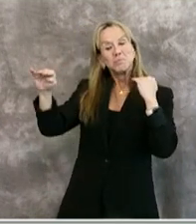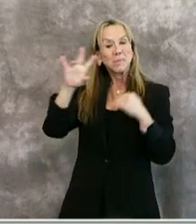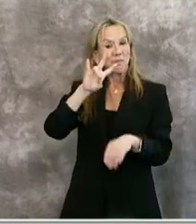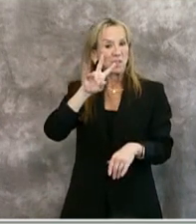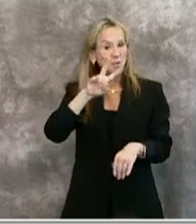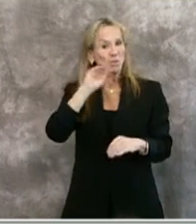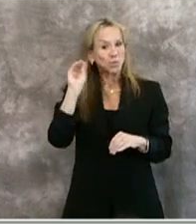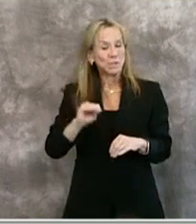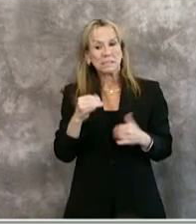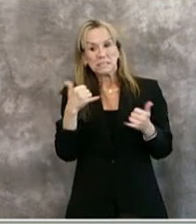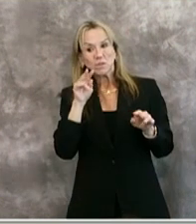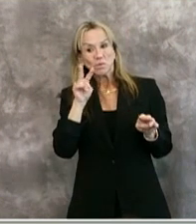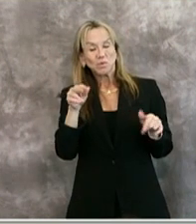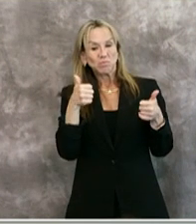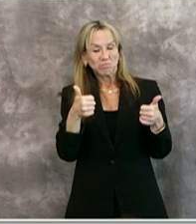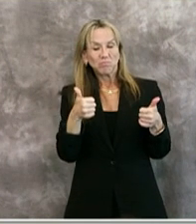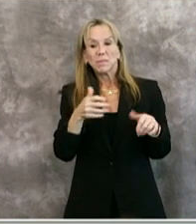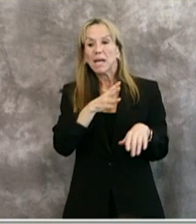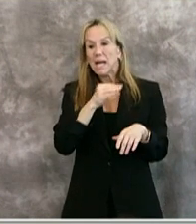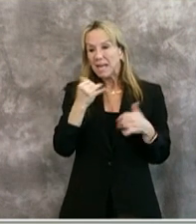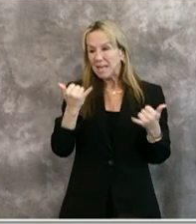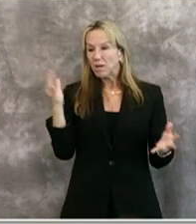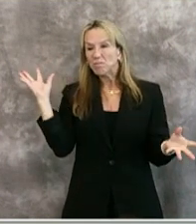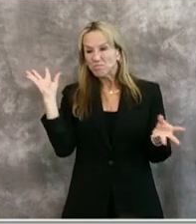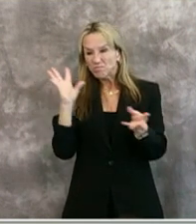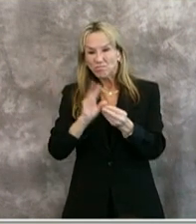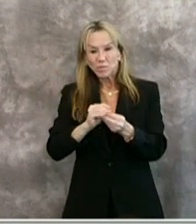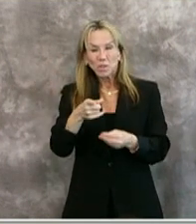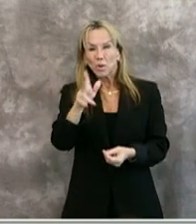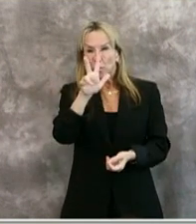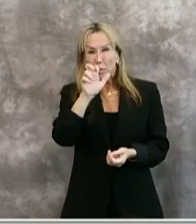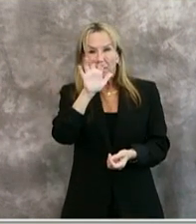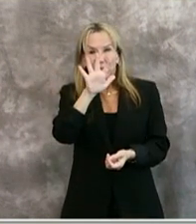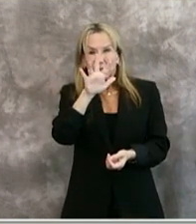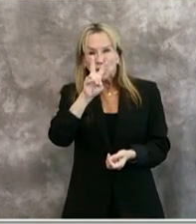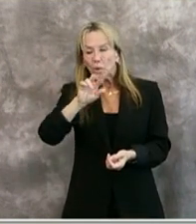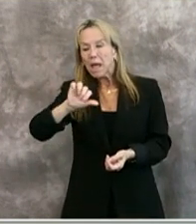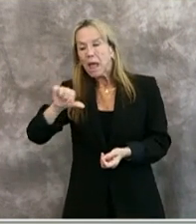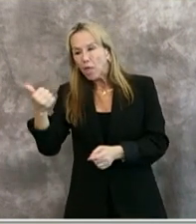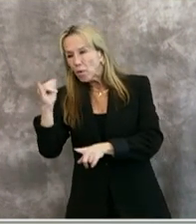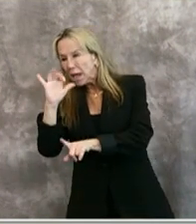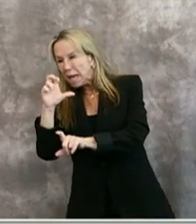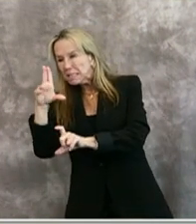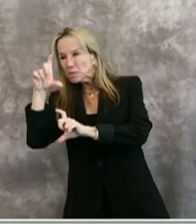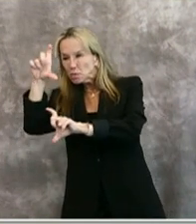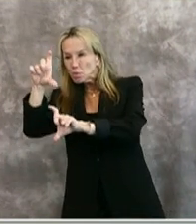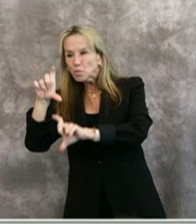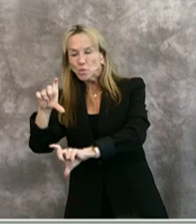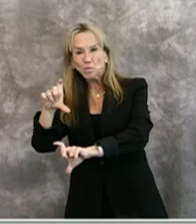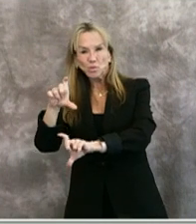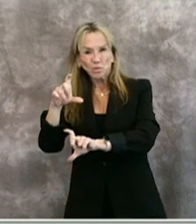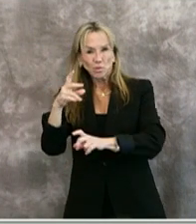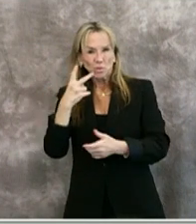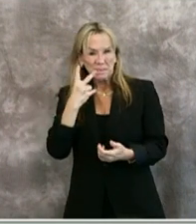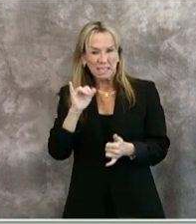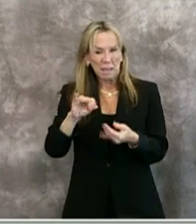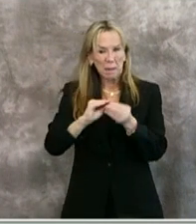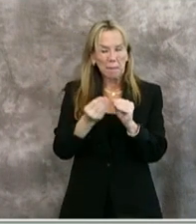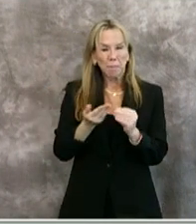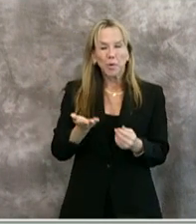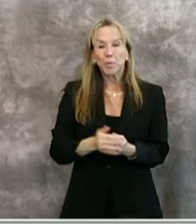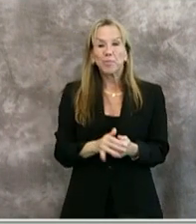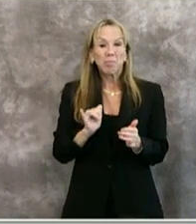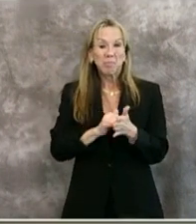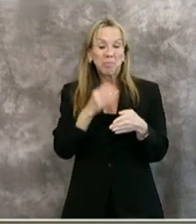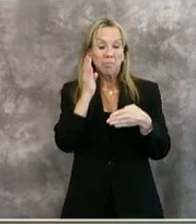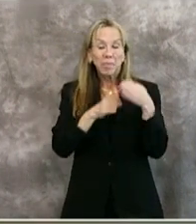72%, 159 COVID-related, 352 other ICU-related folks. That